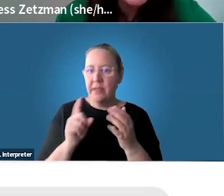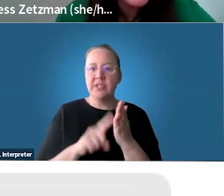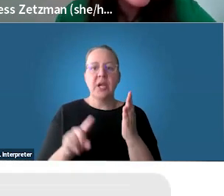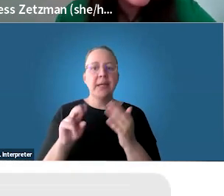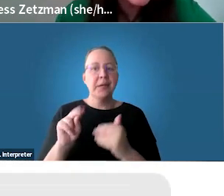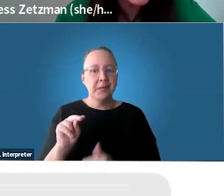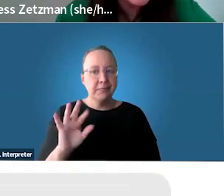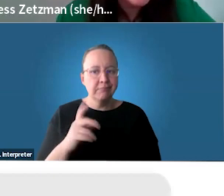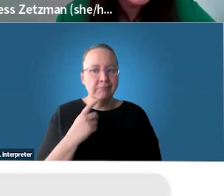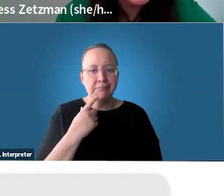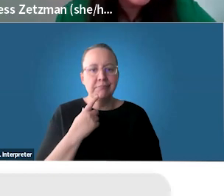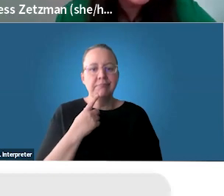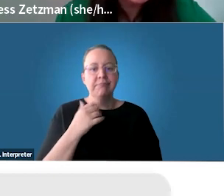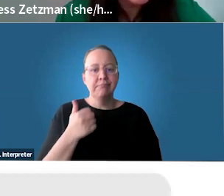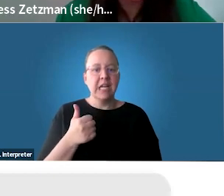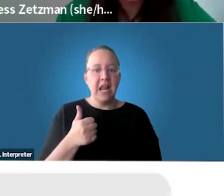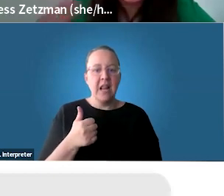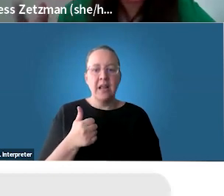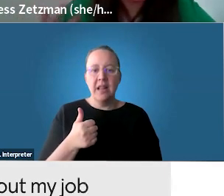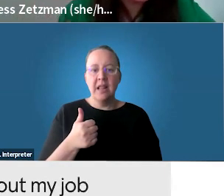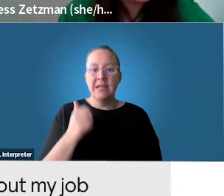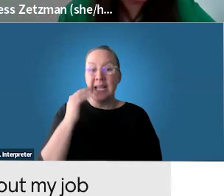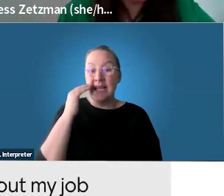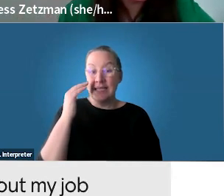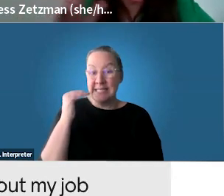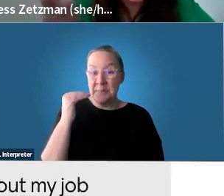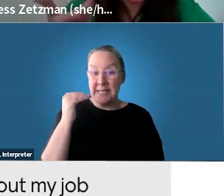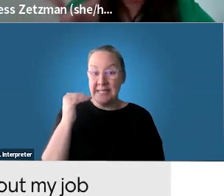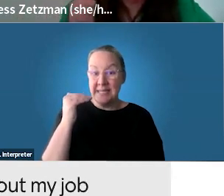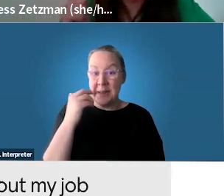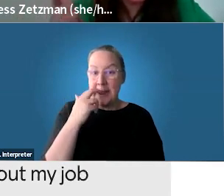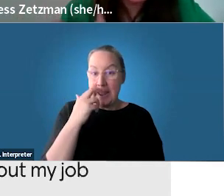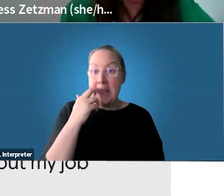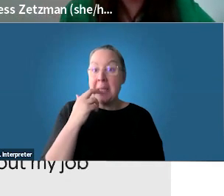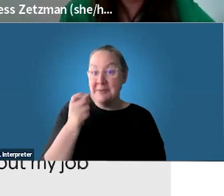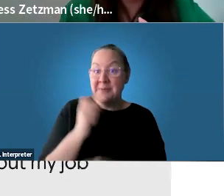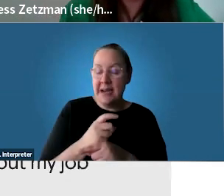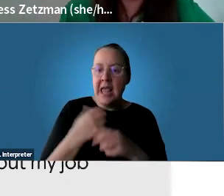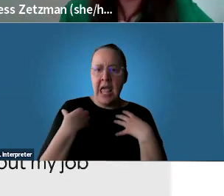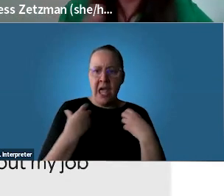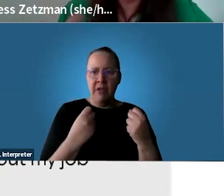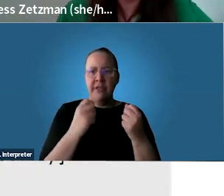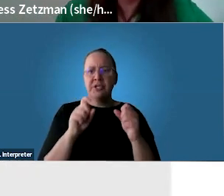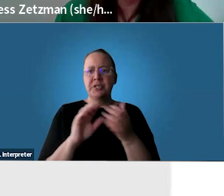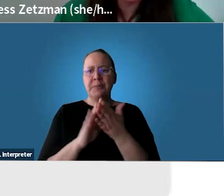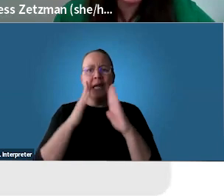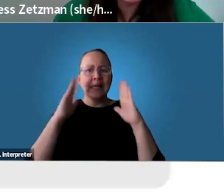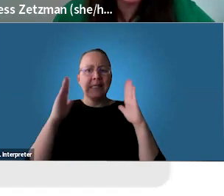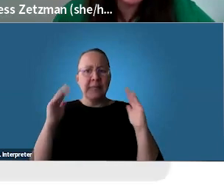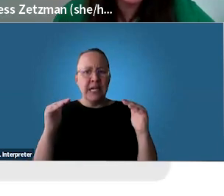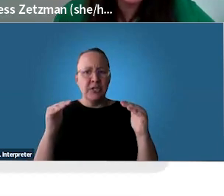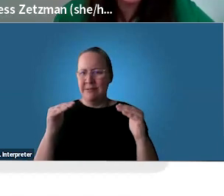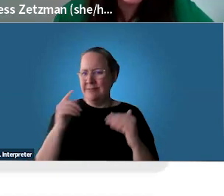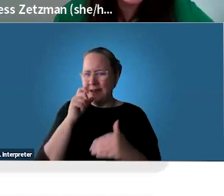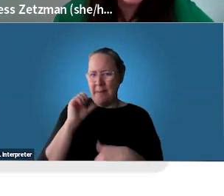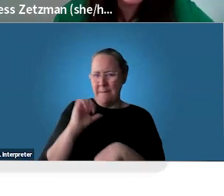in. This is really great. Expected, I like that, the shifting that health should be an expectation, not based